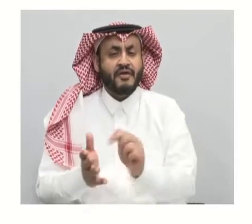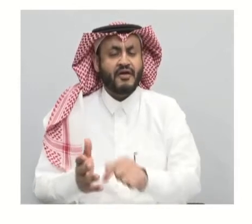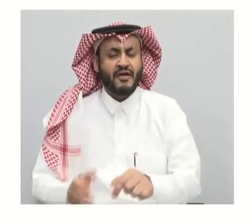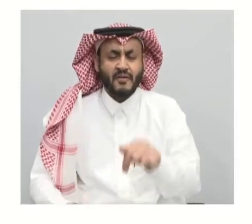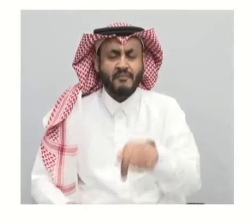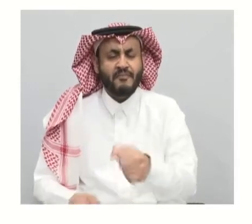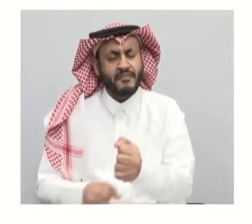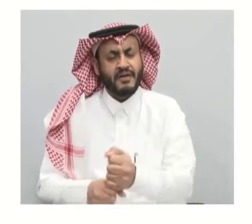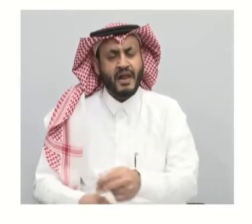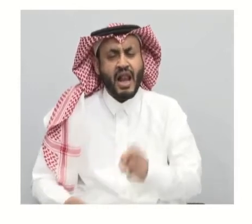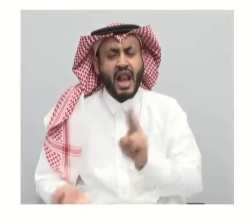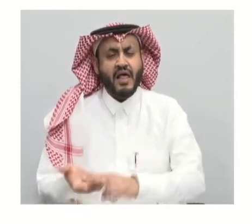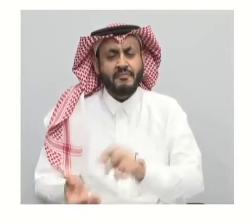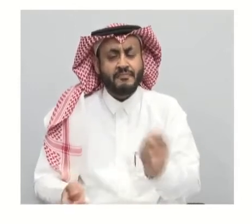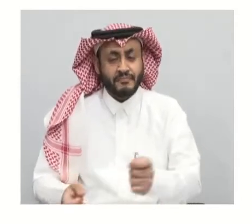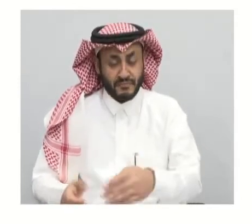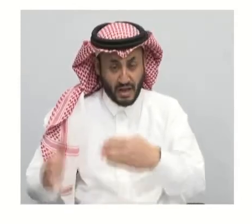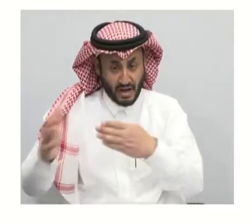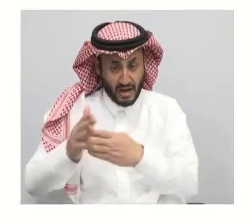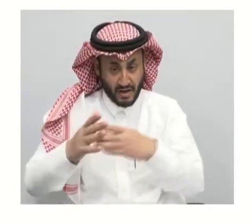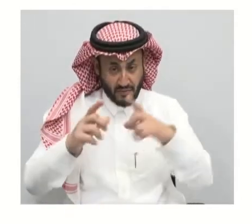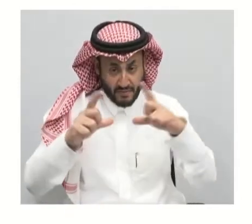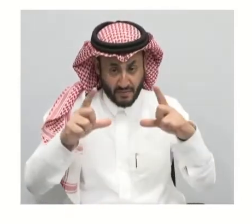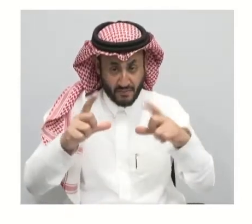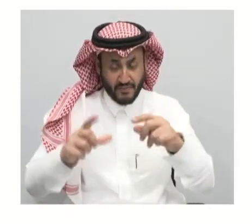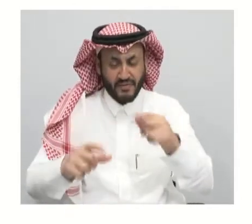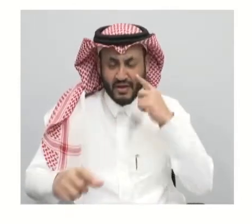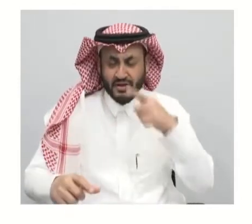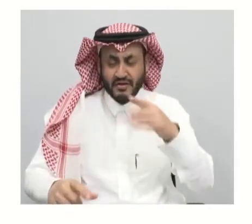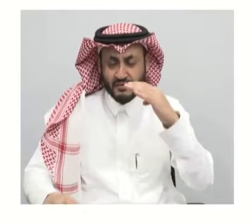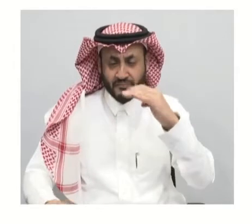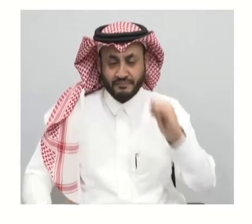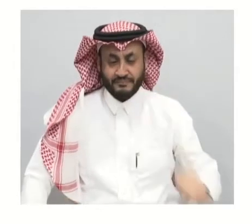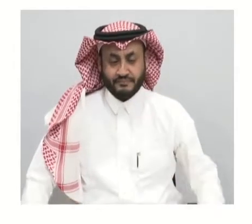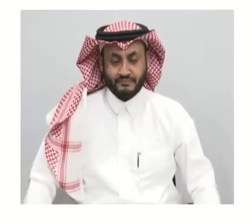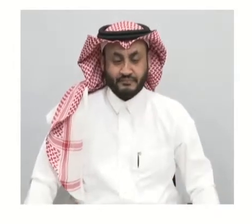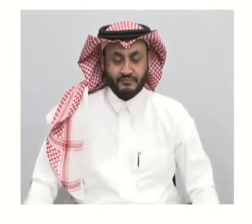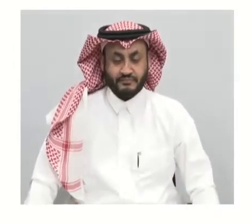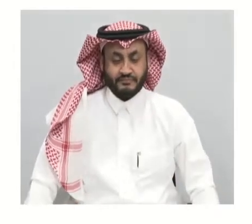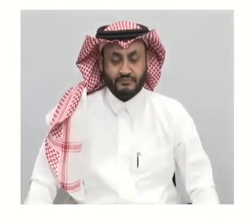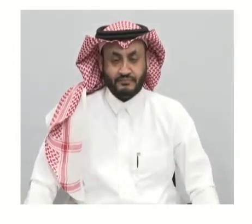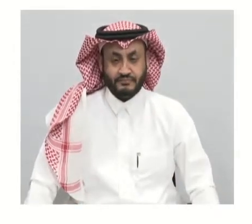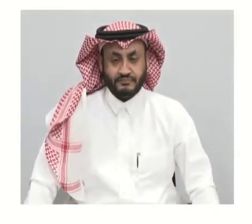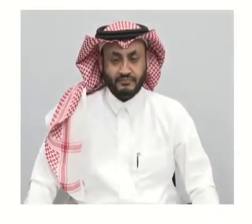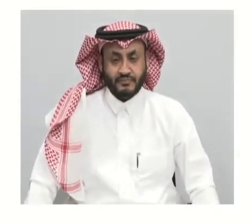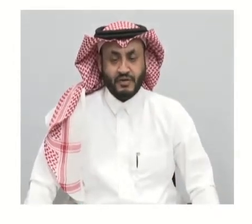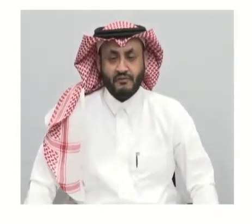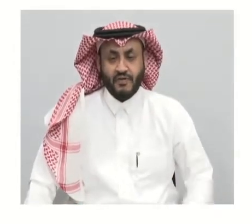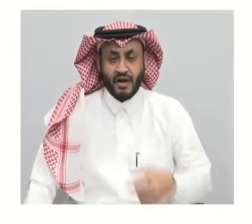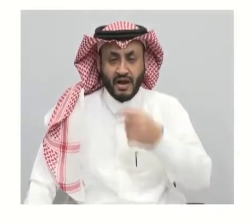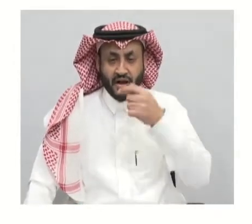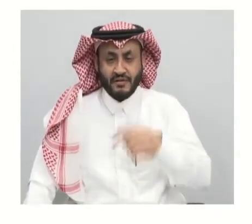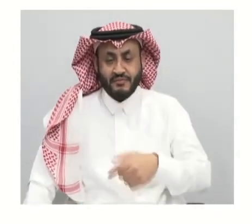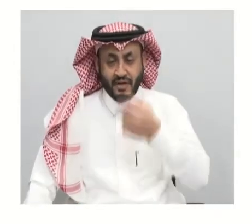it. Pause the video and do it, and let's see the answers together. On Thursday morning,